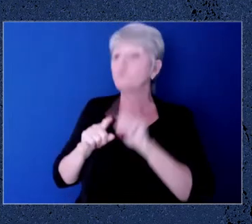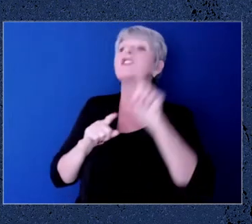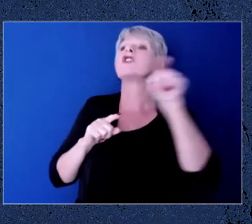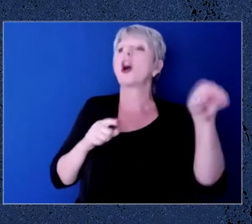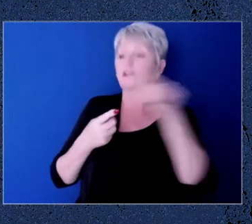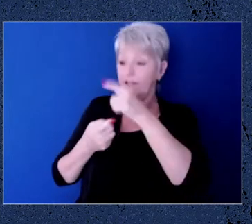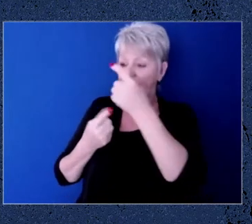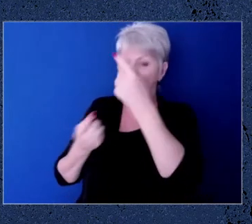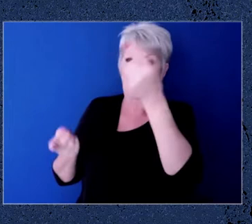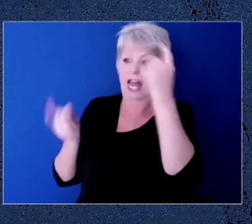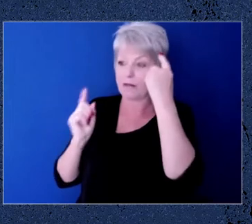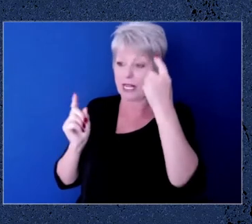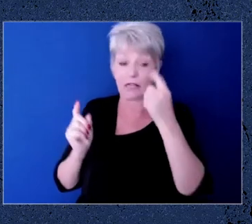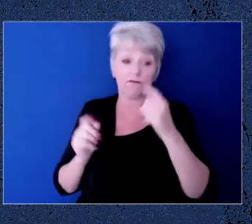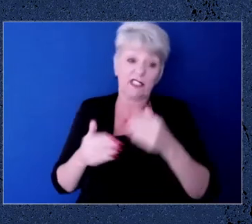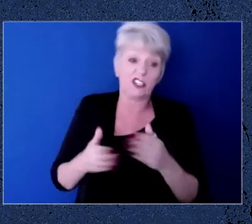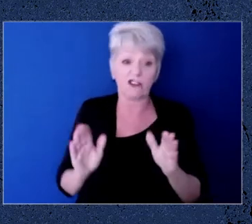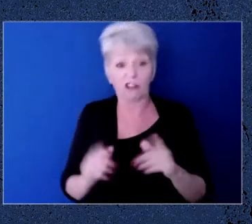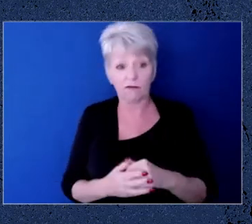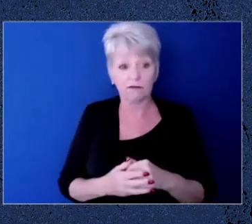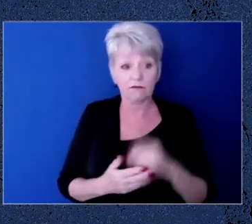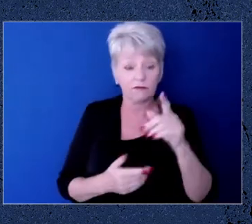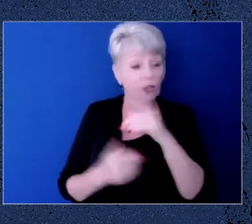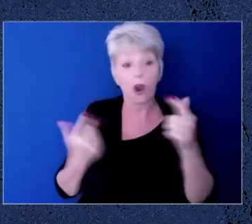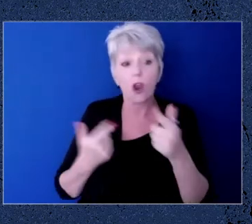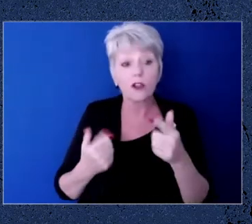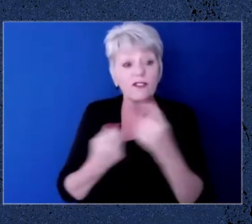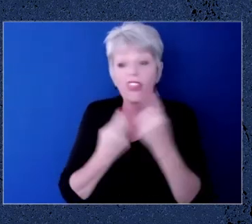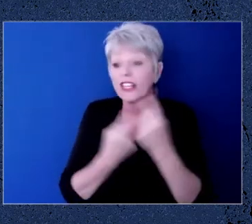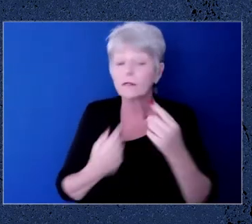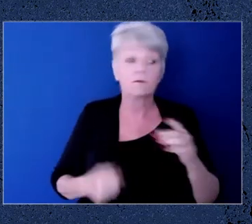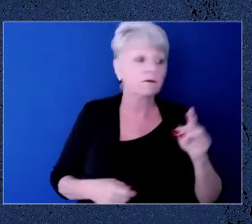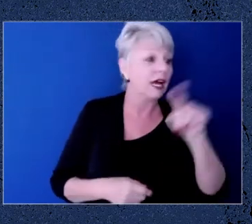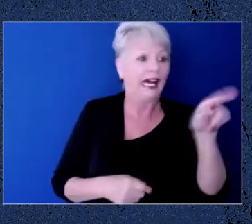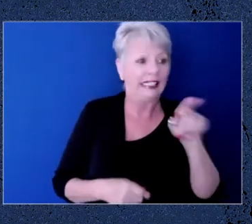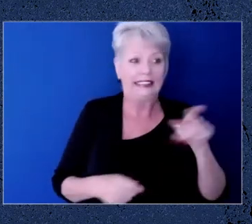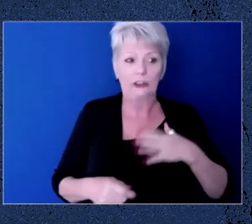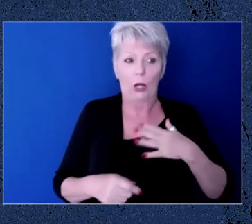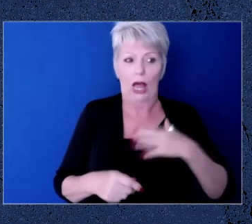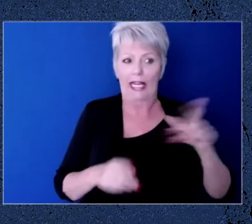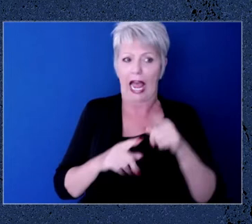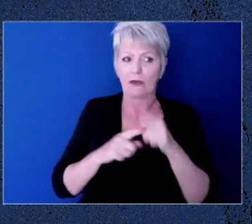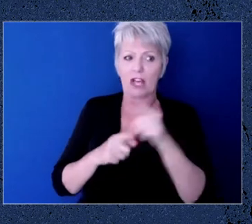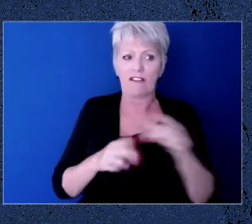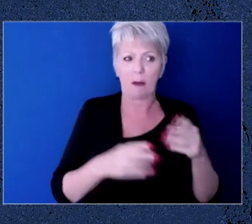outside of the academy in general. Yep. So lots of things don't like you working outside of the academy, maths, you know, physics.